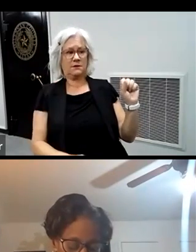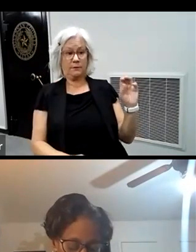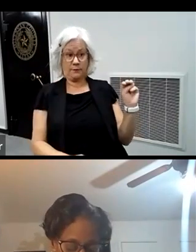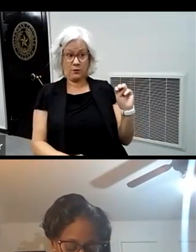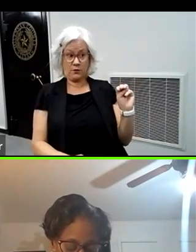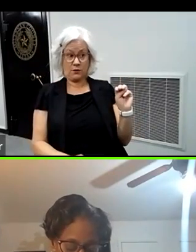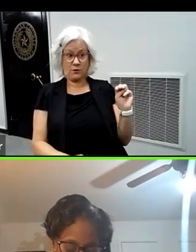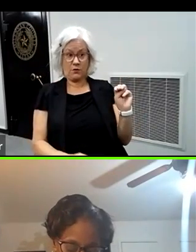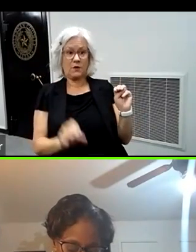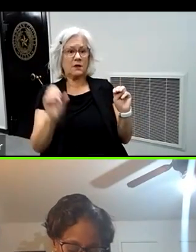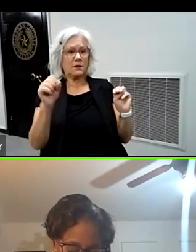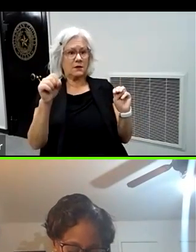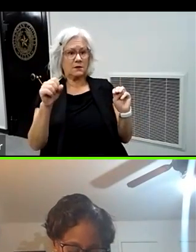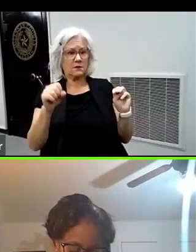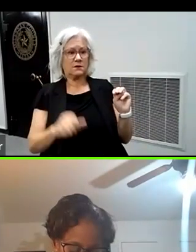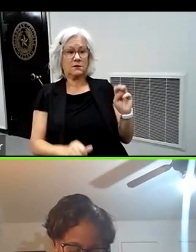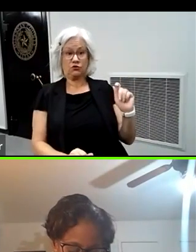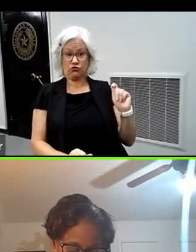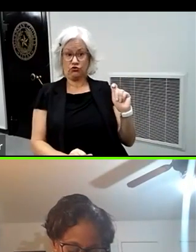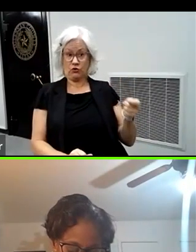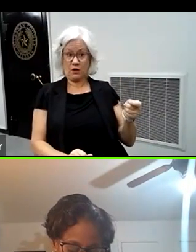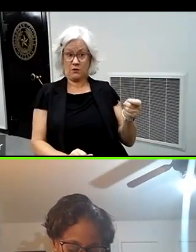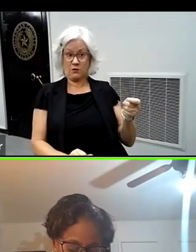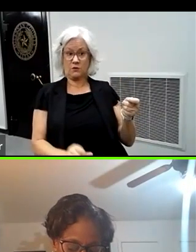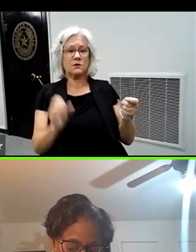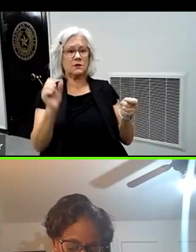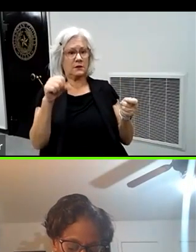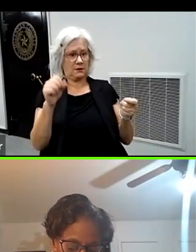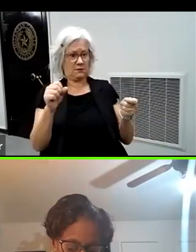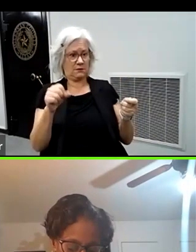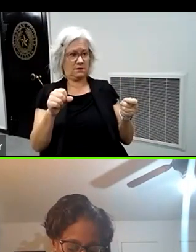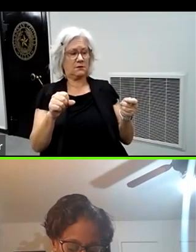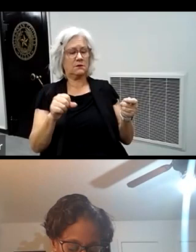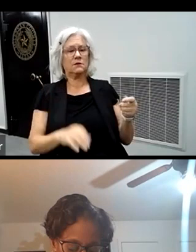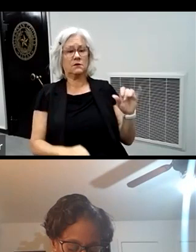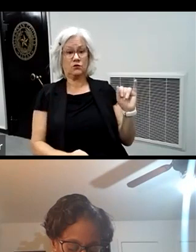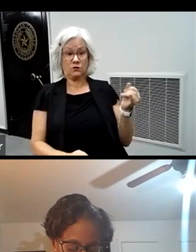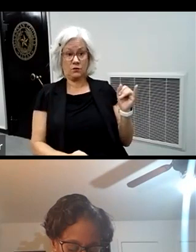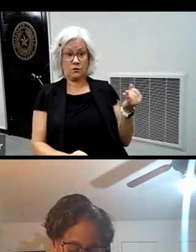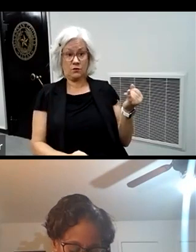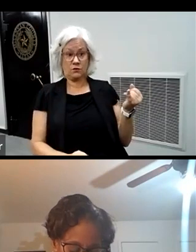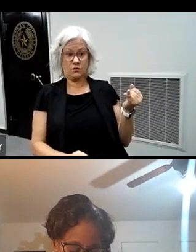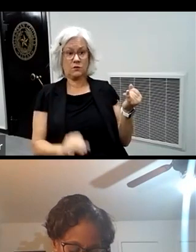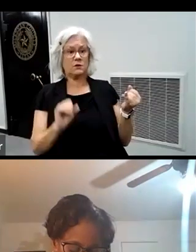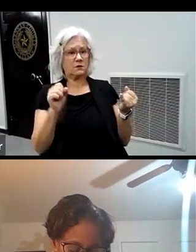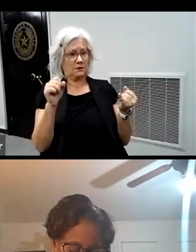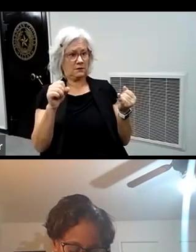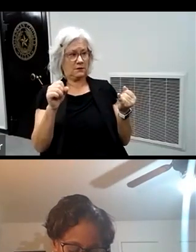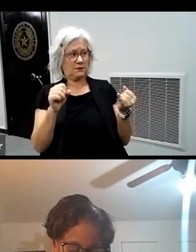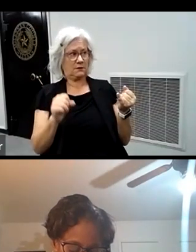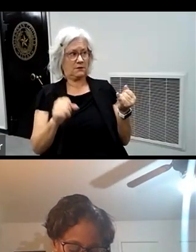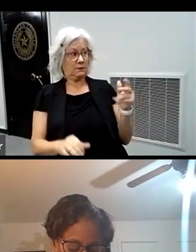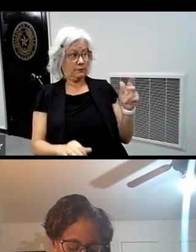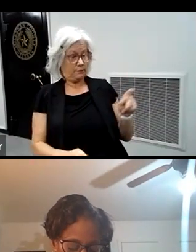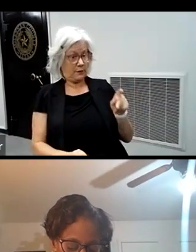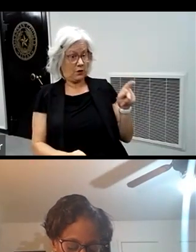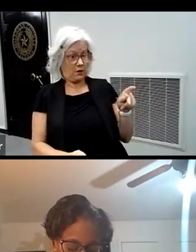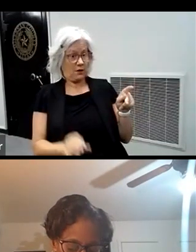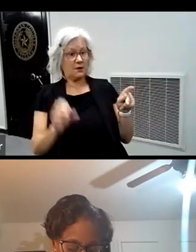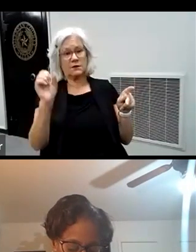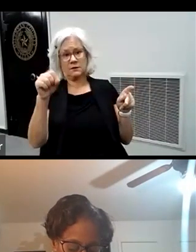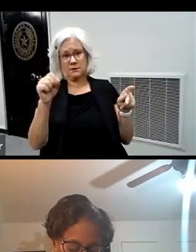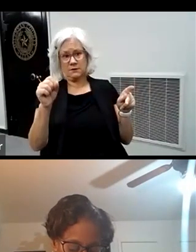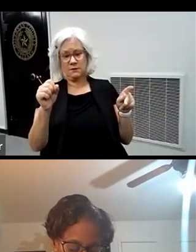Miller, Aye. Judge Felton, Aye. Commissioner Jones, Aye. Commissioner Perry. Aye.